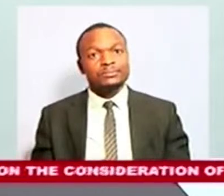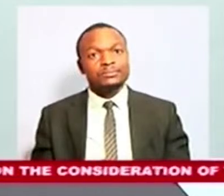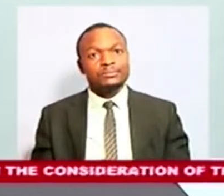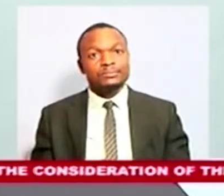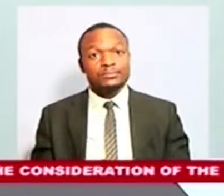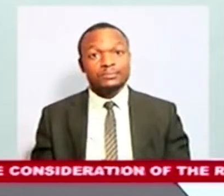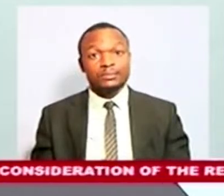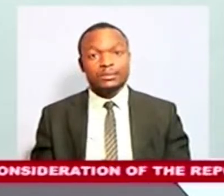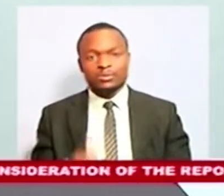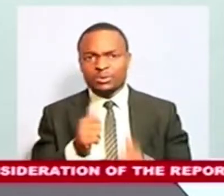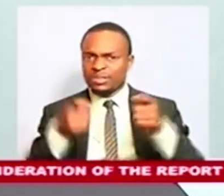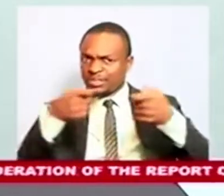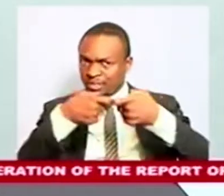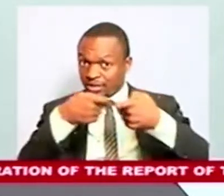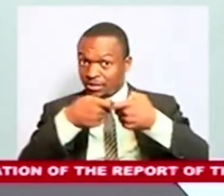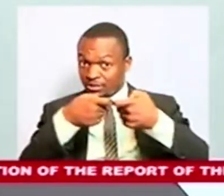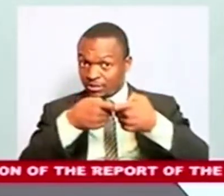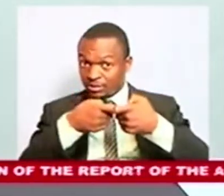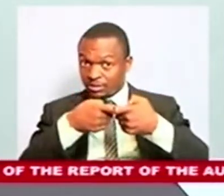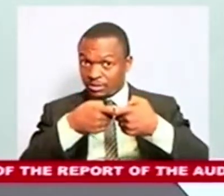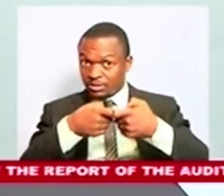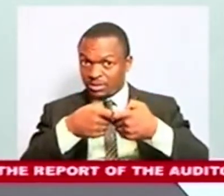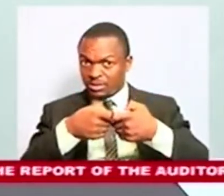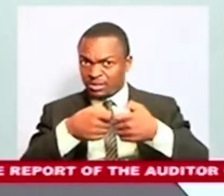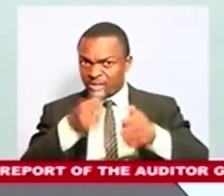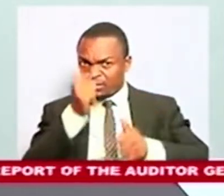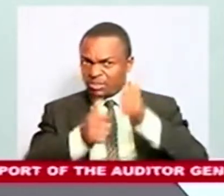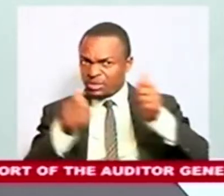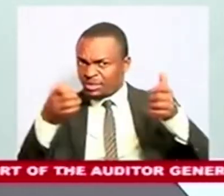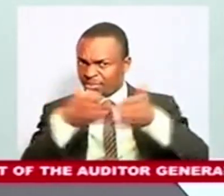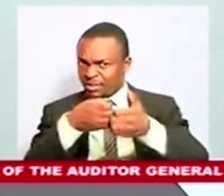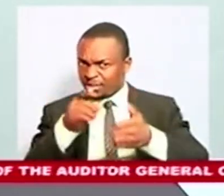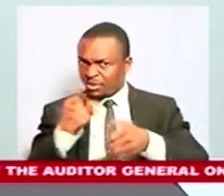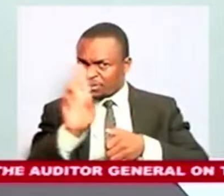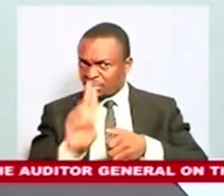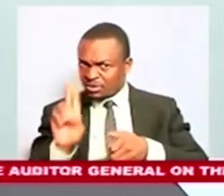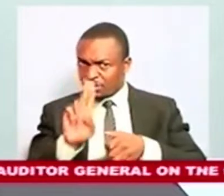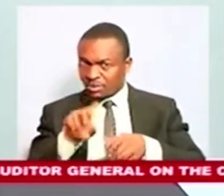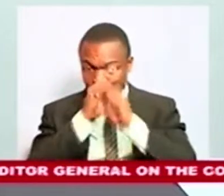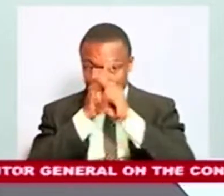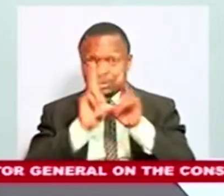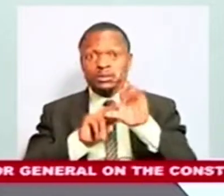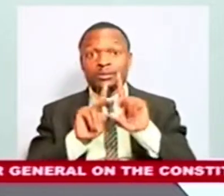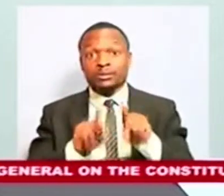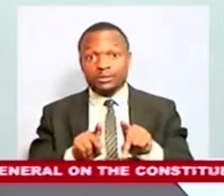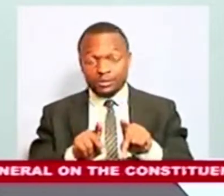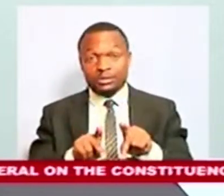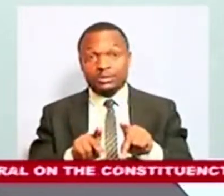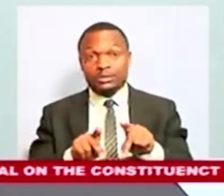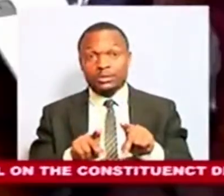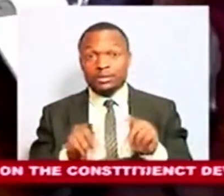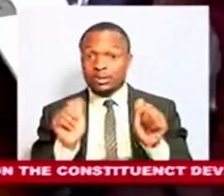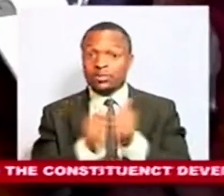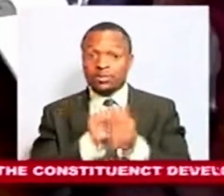Zanako, which bank are you using? Honorable Chair, with all the